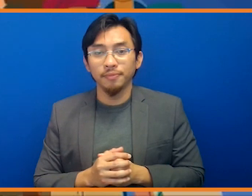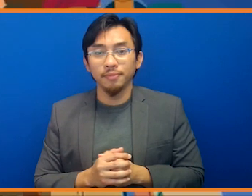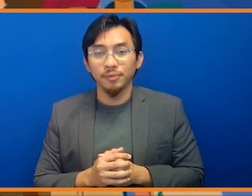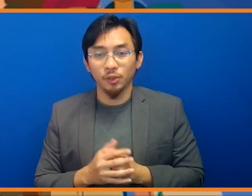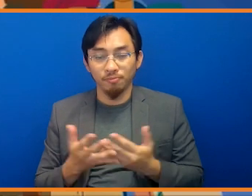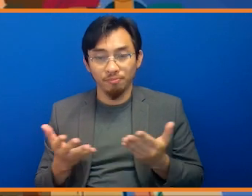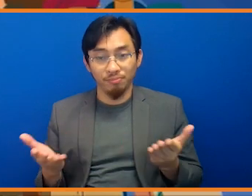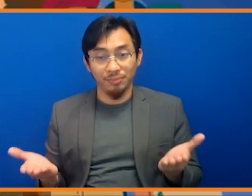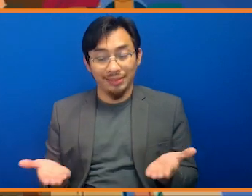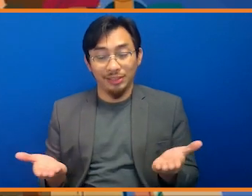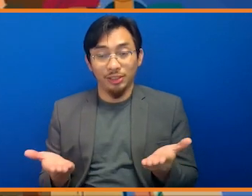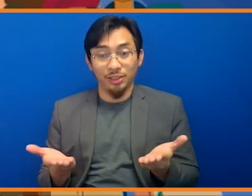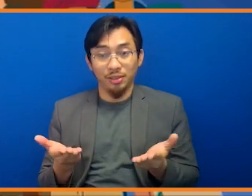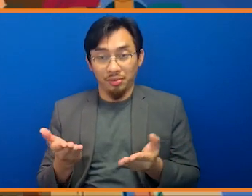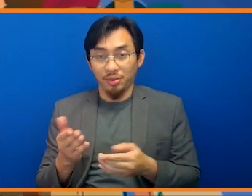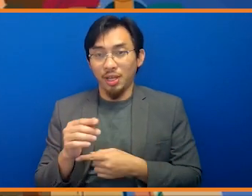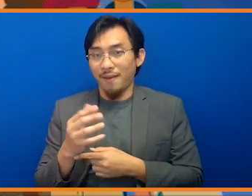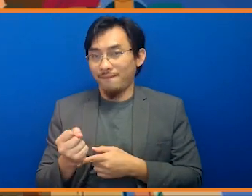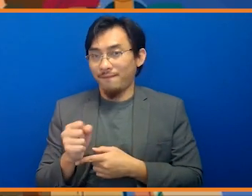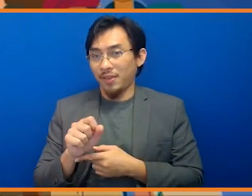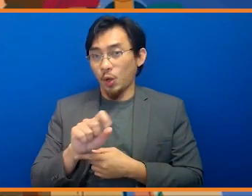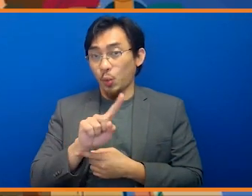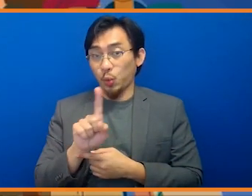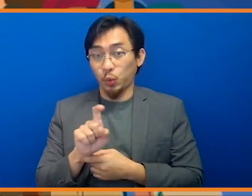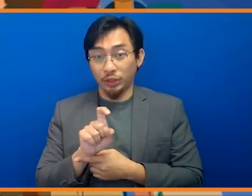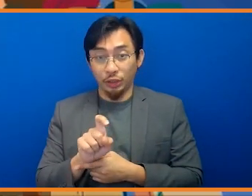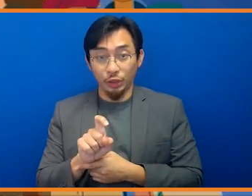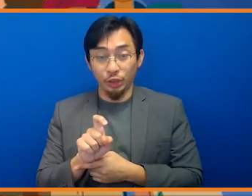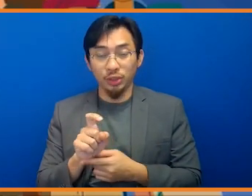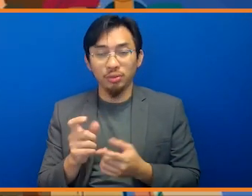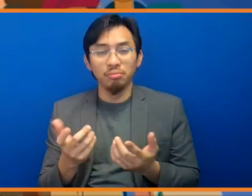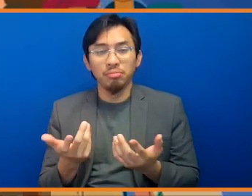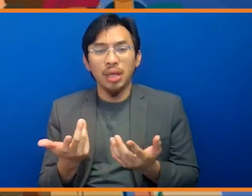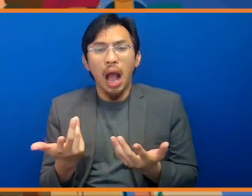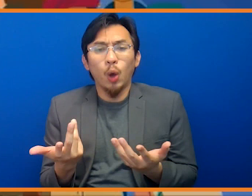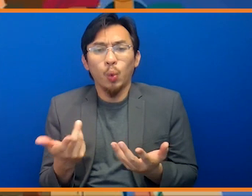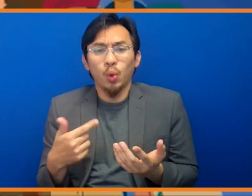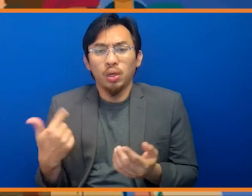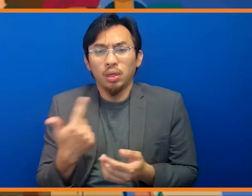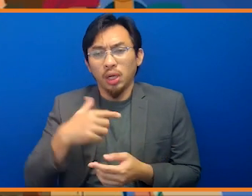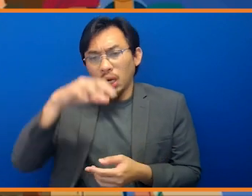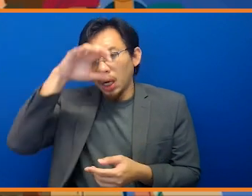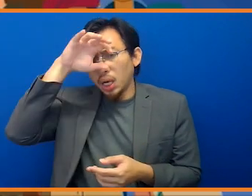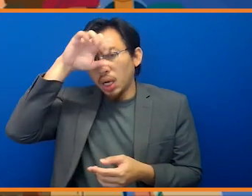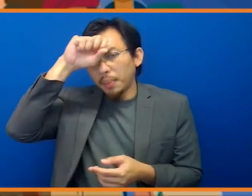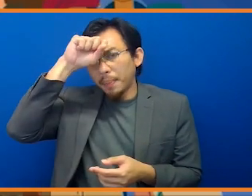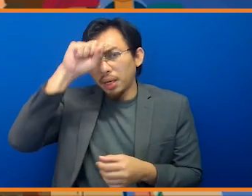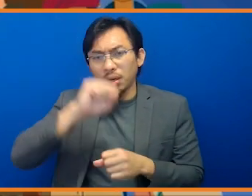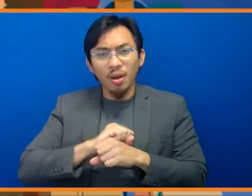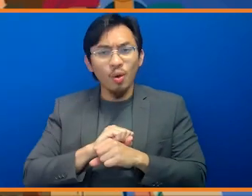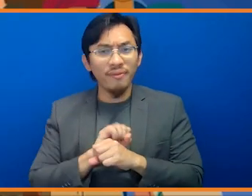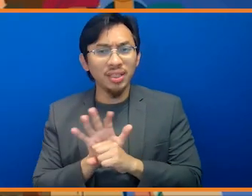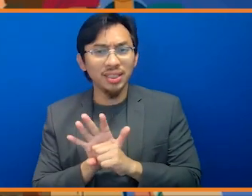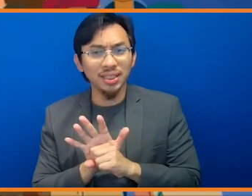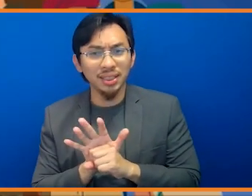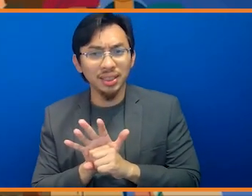So here, the question arises, how we will remember the COVID-19 pandemic.